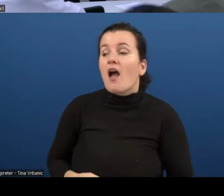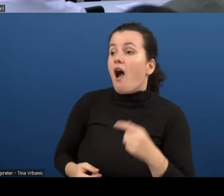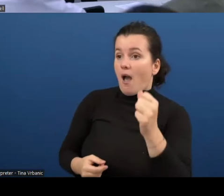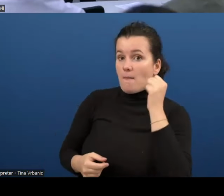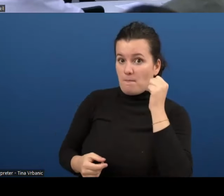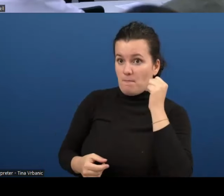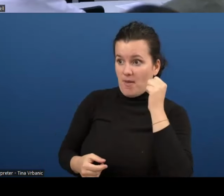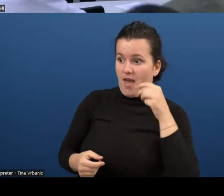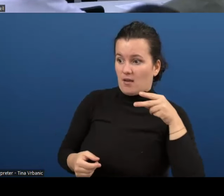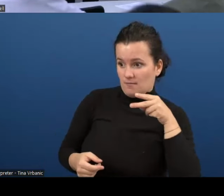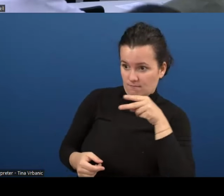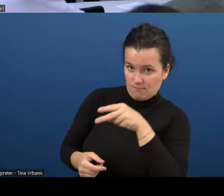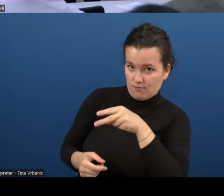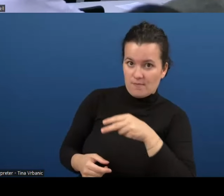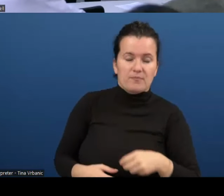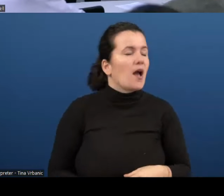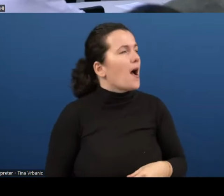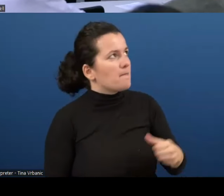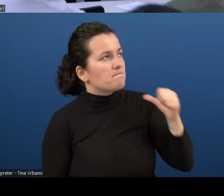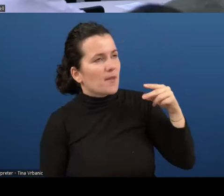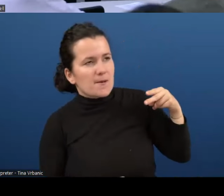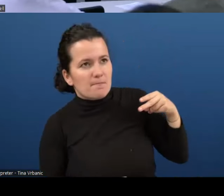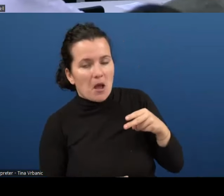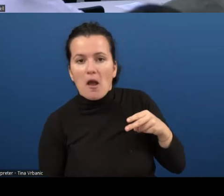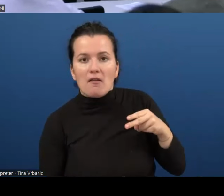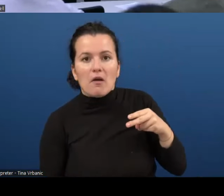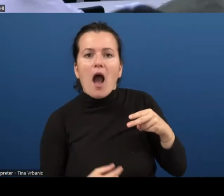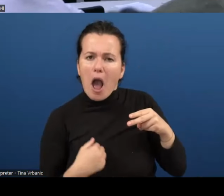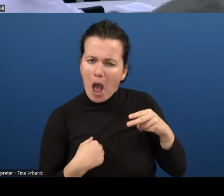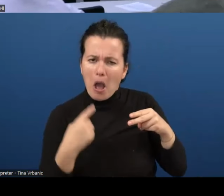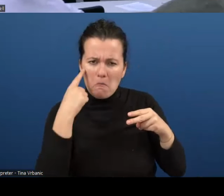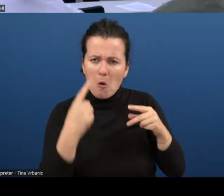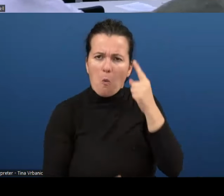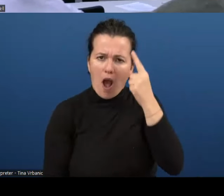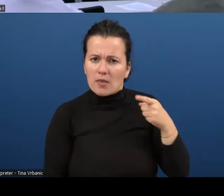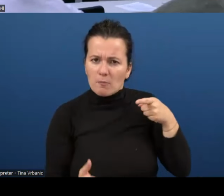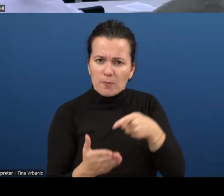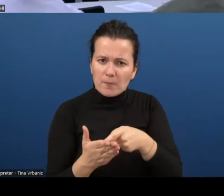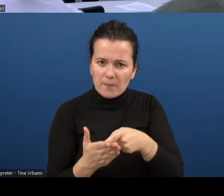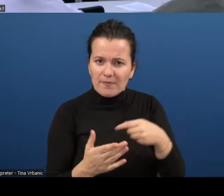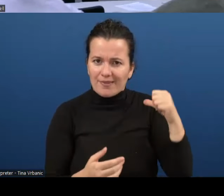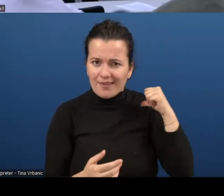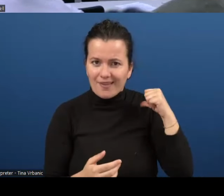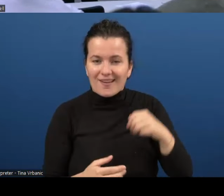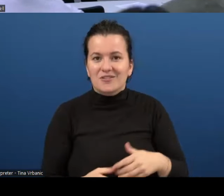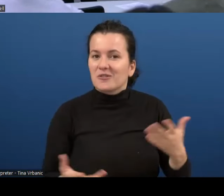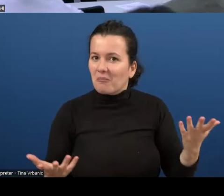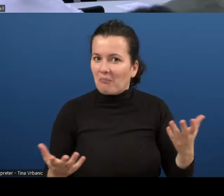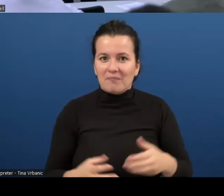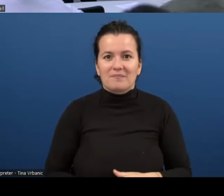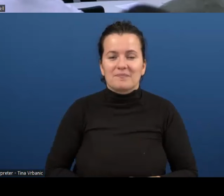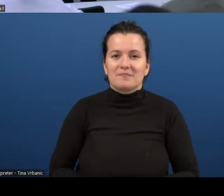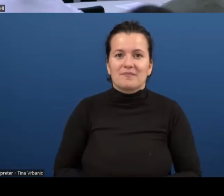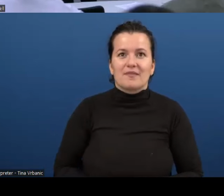with students, and they are really surprised because, yeah, a distance like this, you really do not feel on your back.